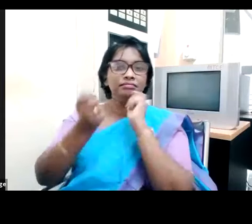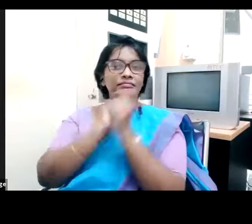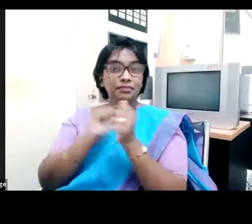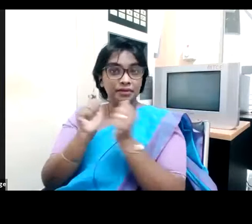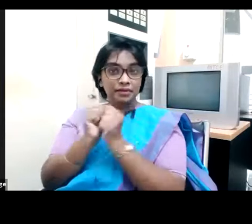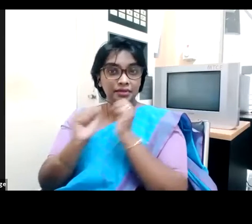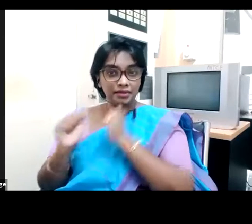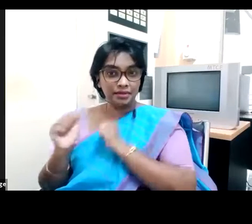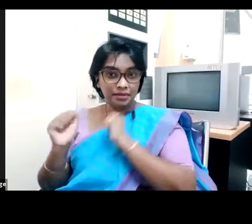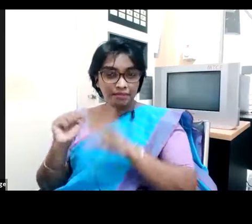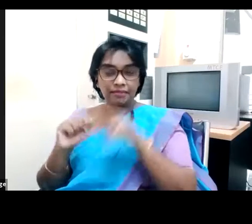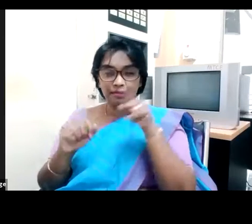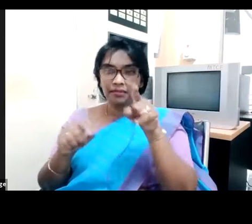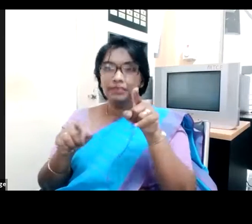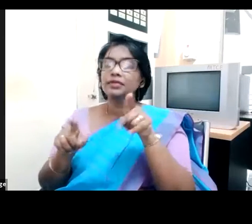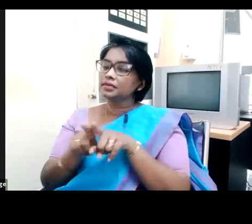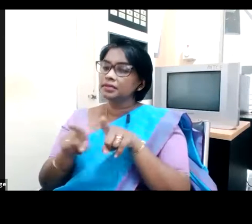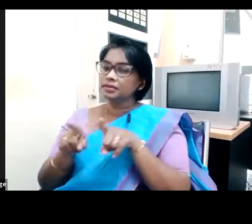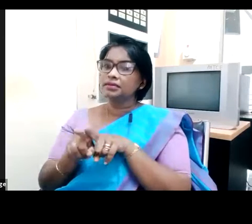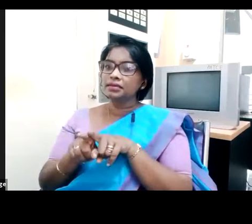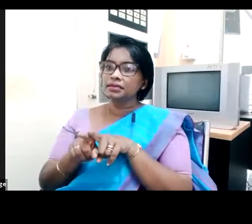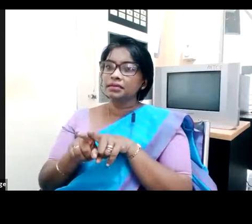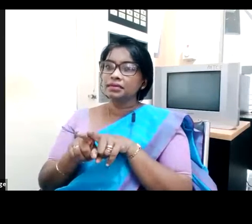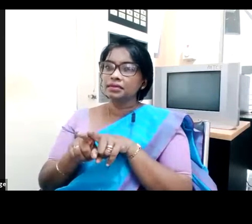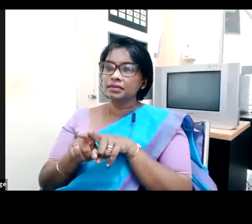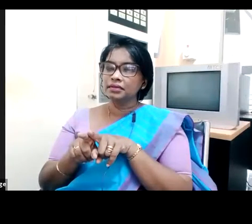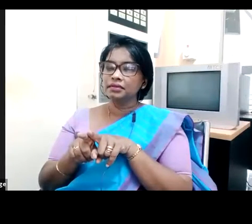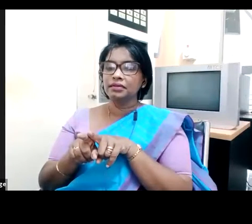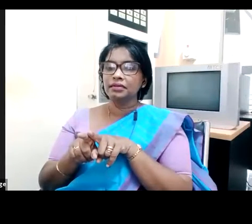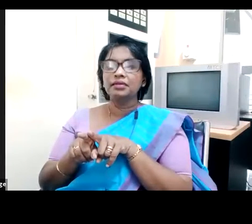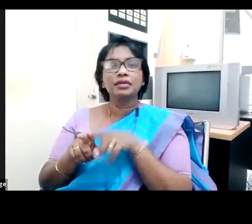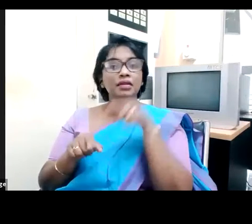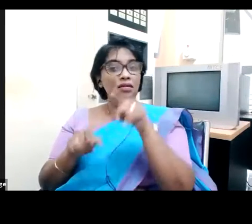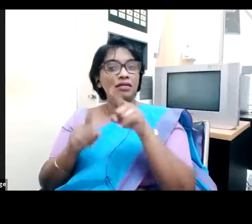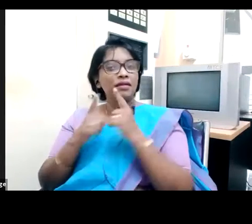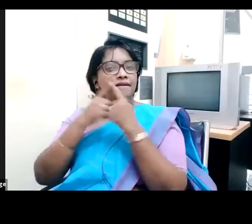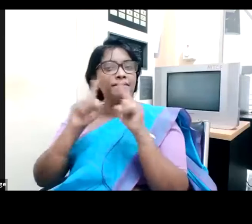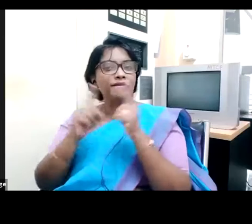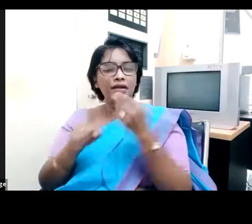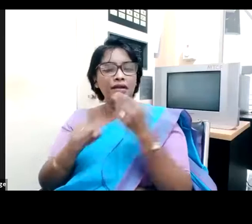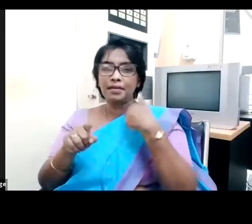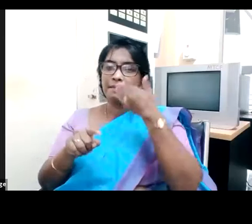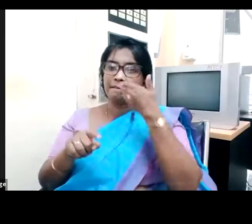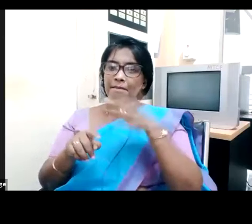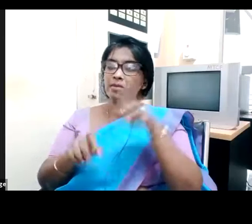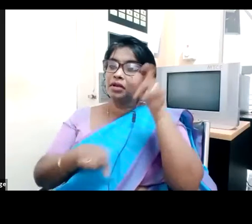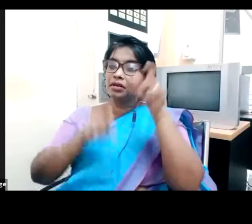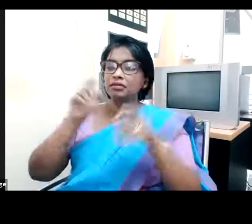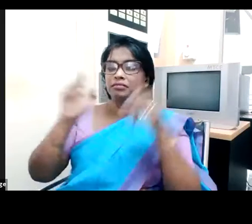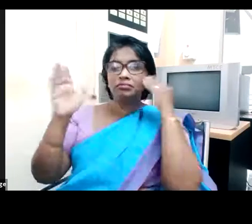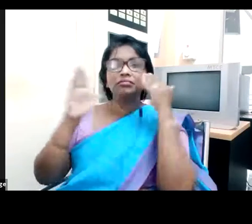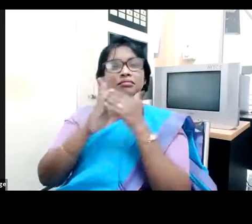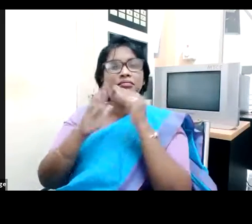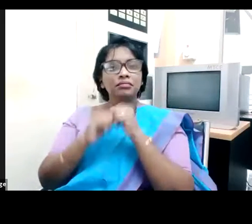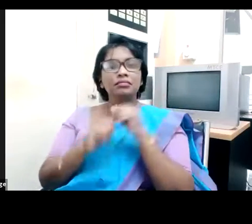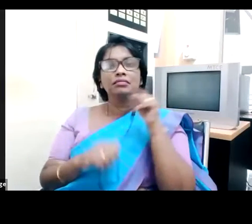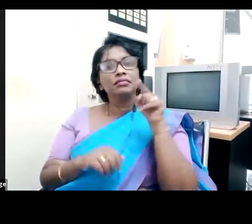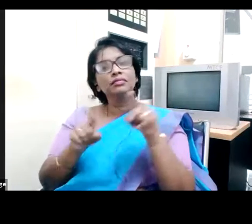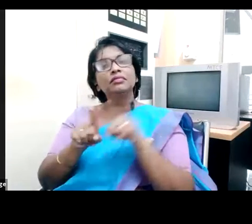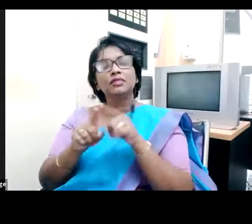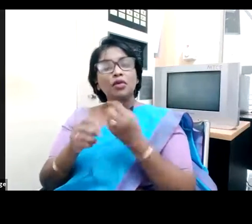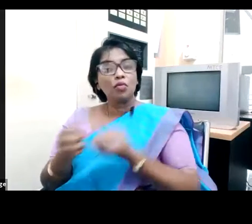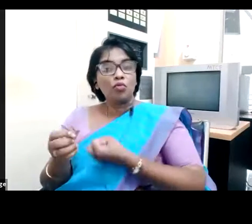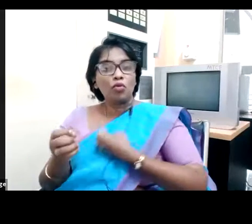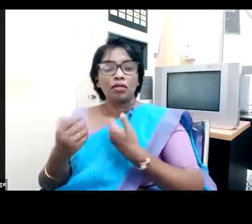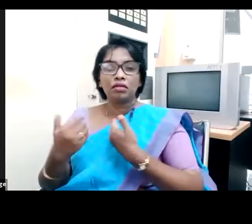attract best diverse talent, you need to be serious about it, genuine about it, and you need to have